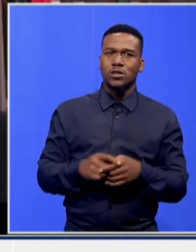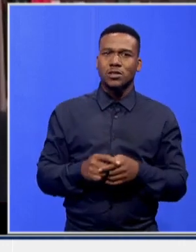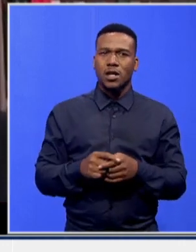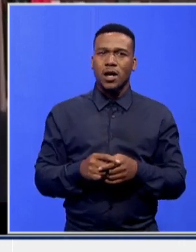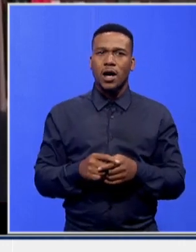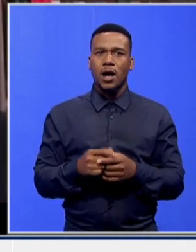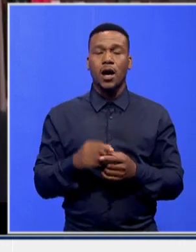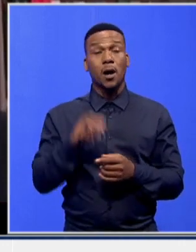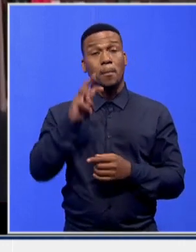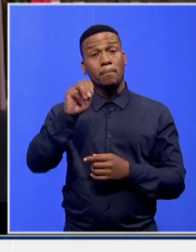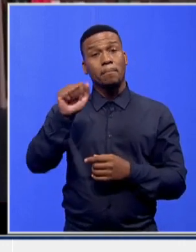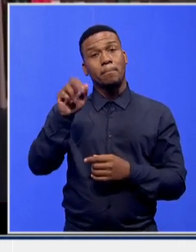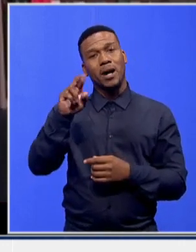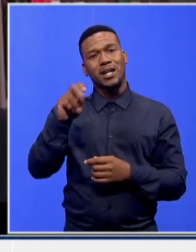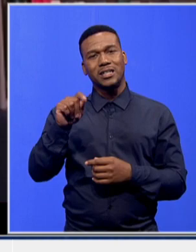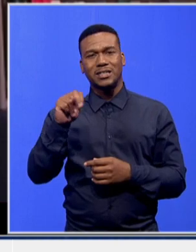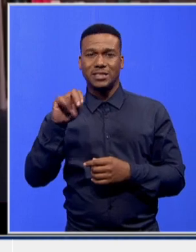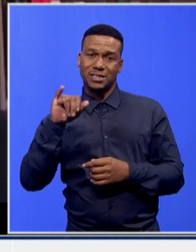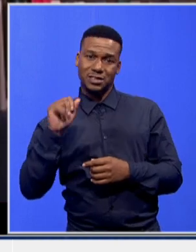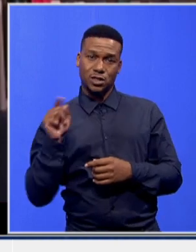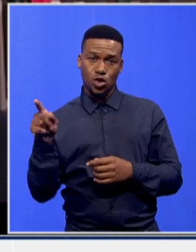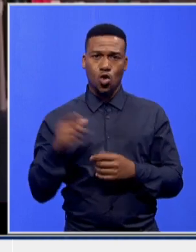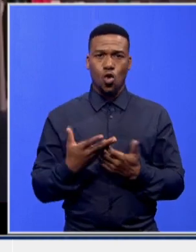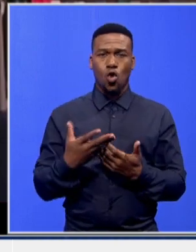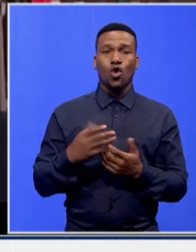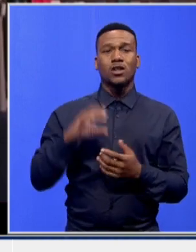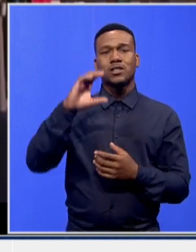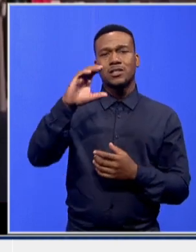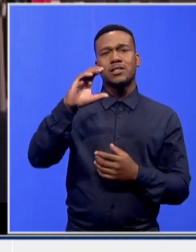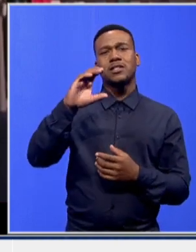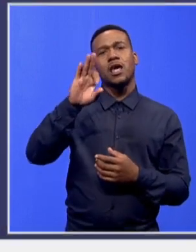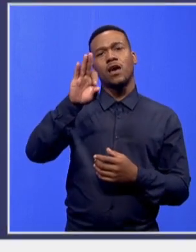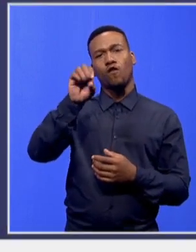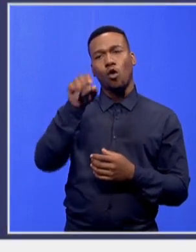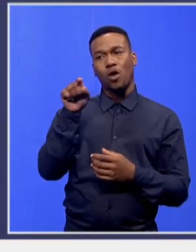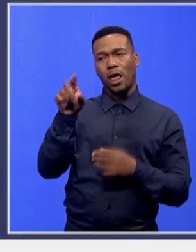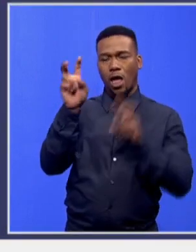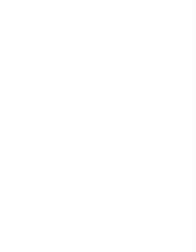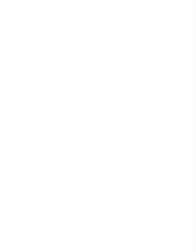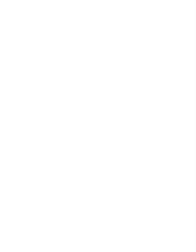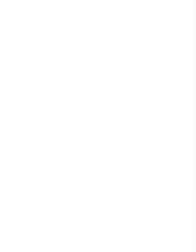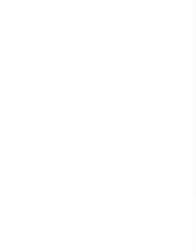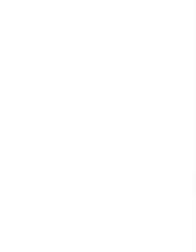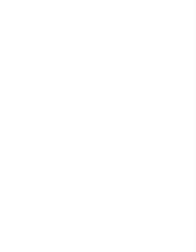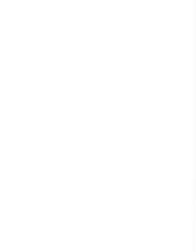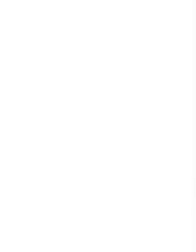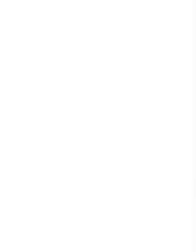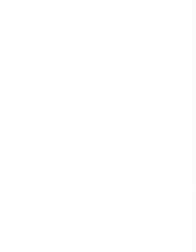Martin Bass, the acting Chief Financial Officer at Eskom, speaking to us via Zoom.